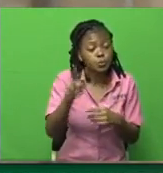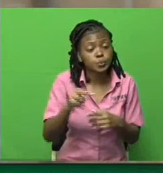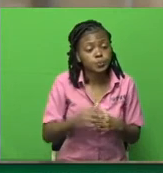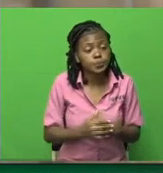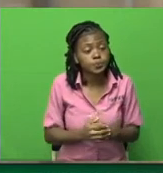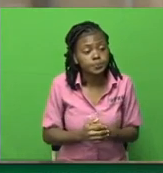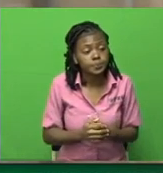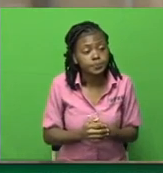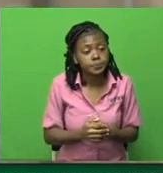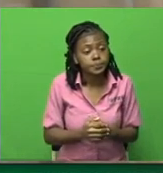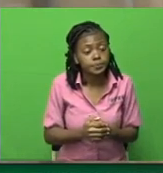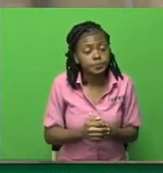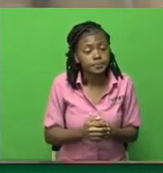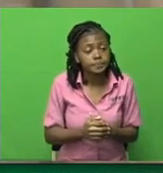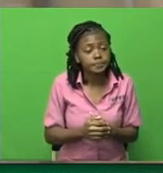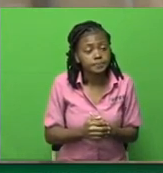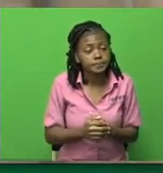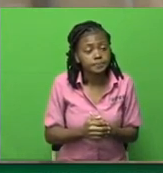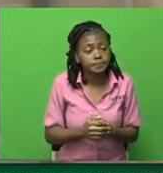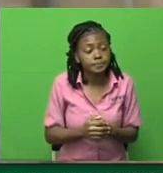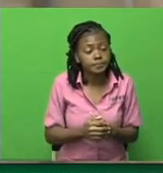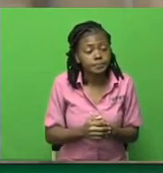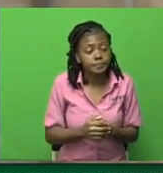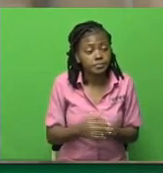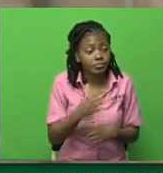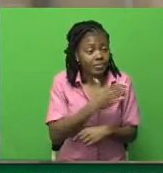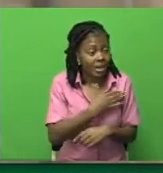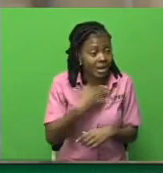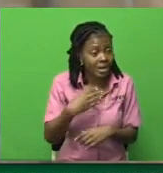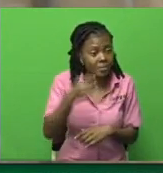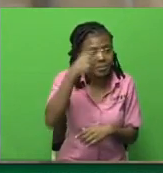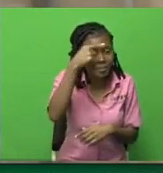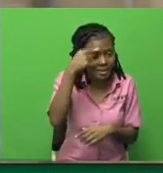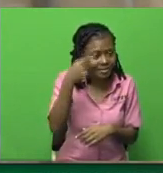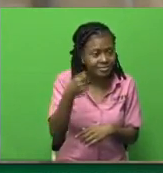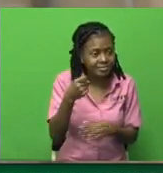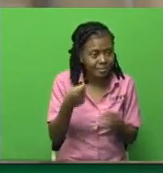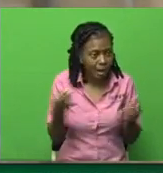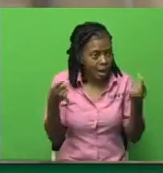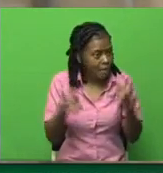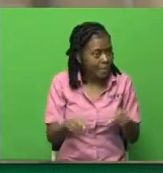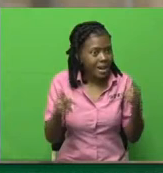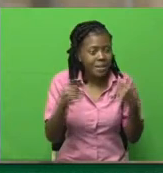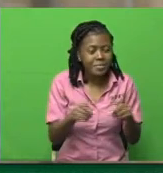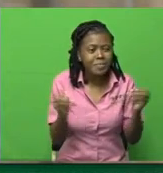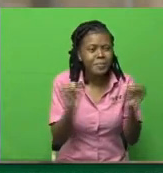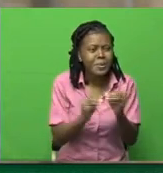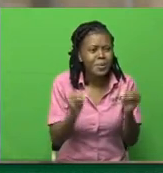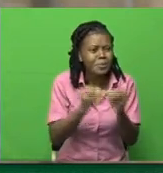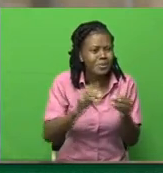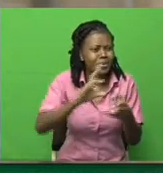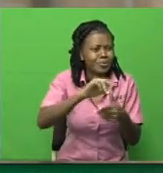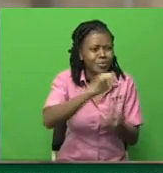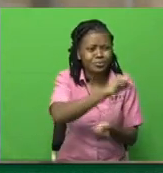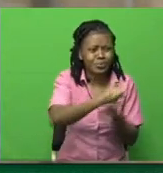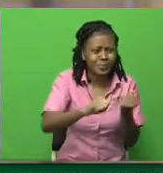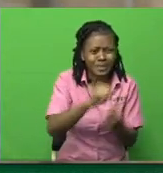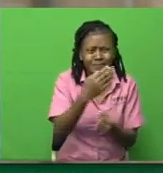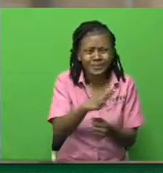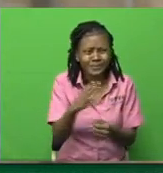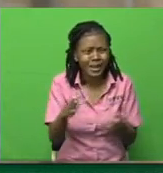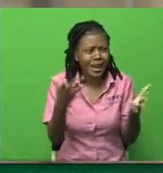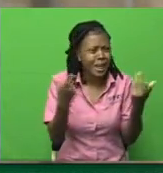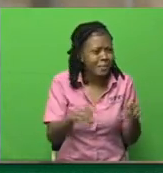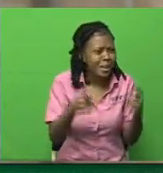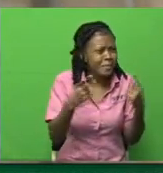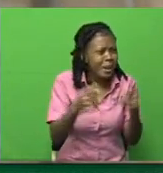increase in the frequency and the intensity of natural disasters resulting from climate change the disaster preparedness